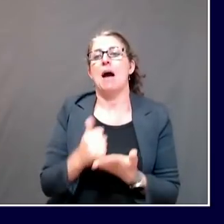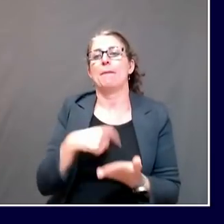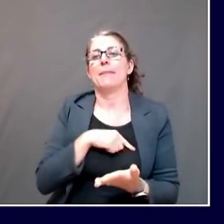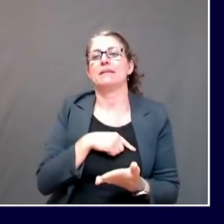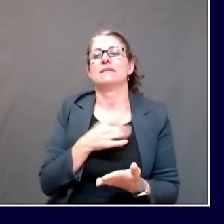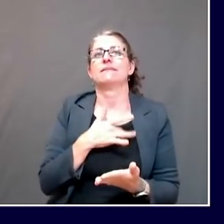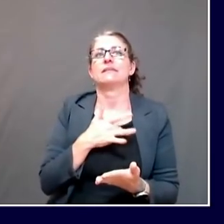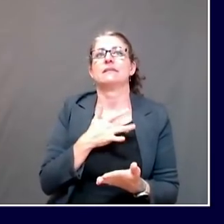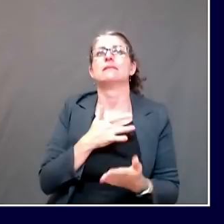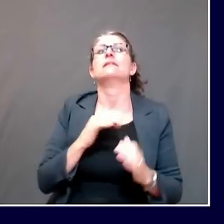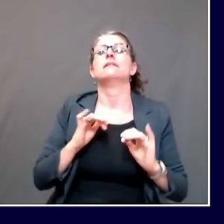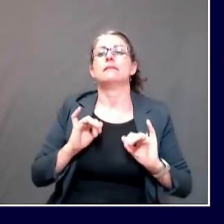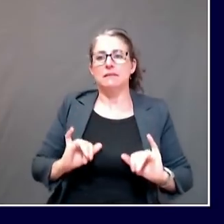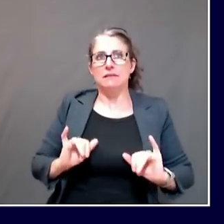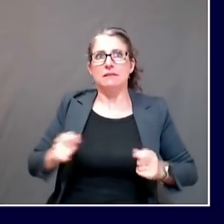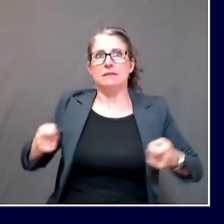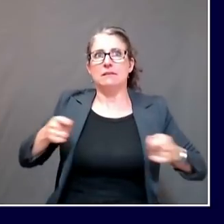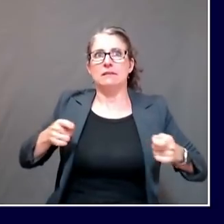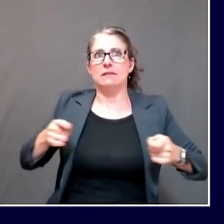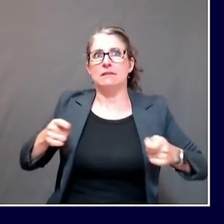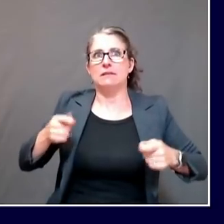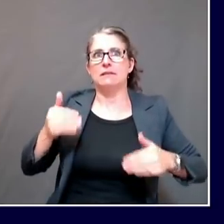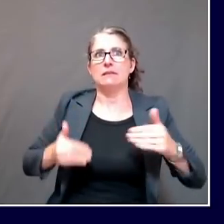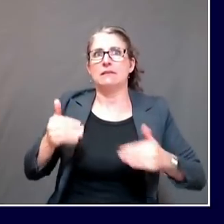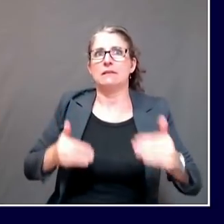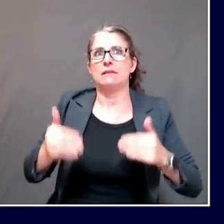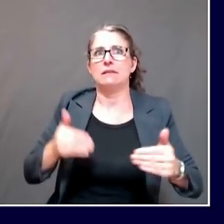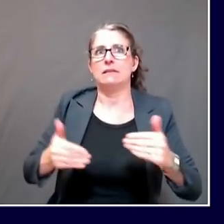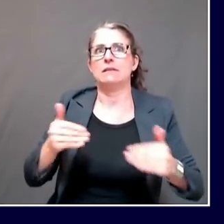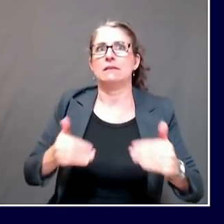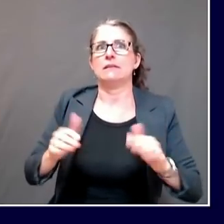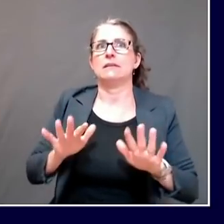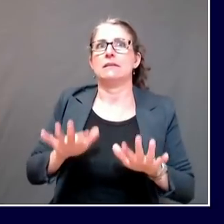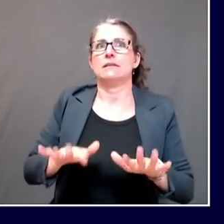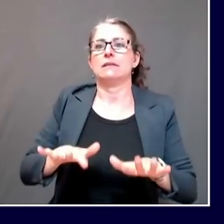Okay, and my follow-up question is,